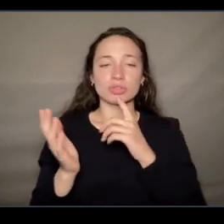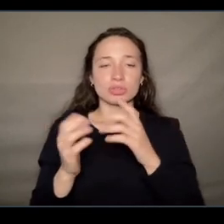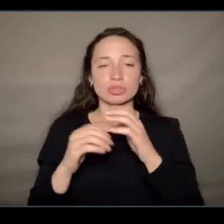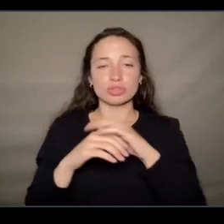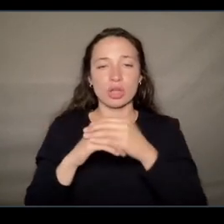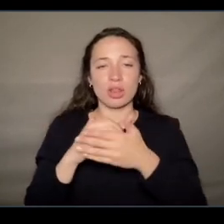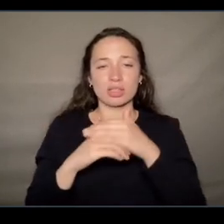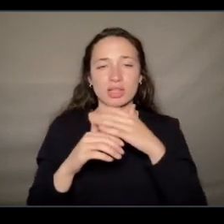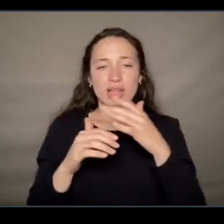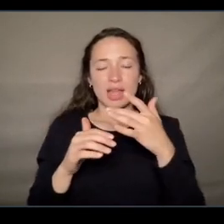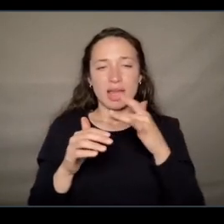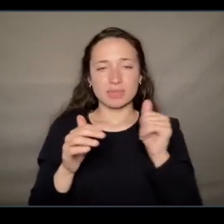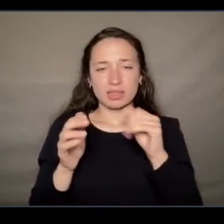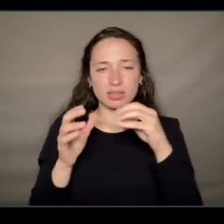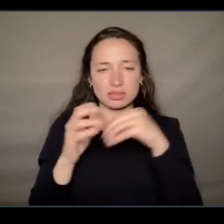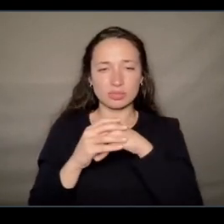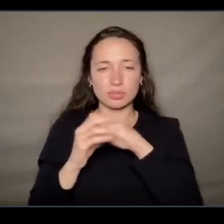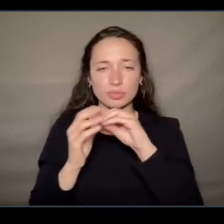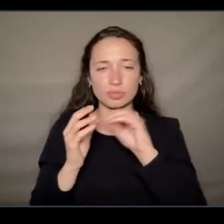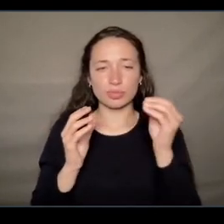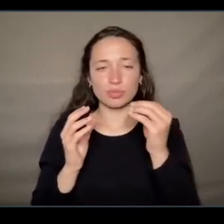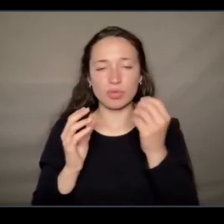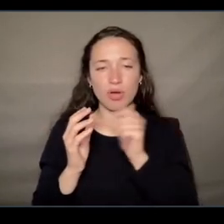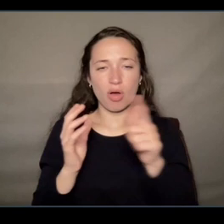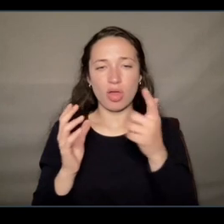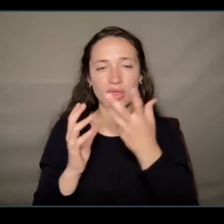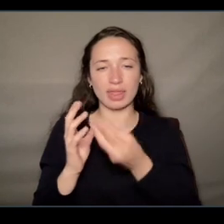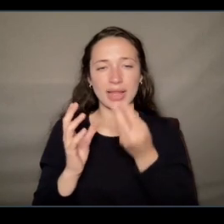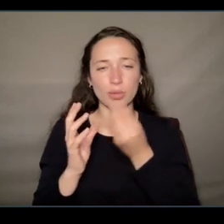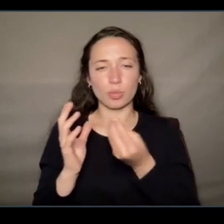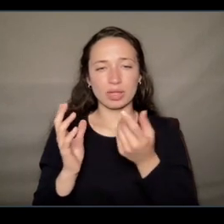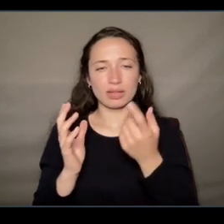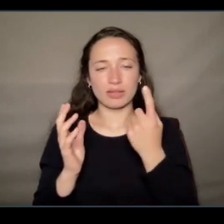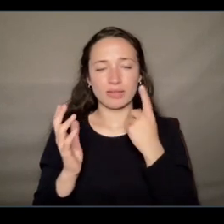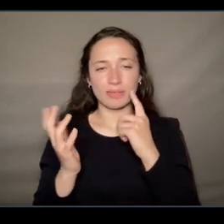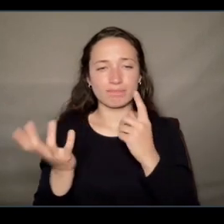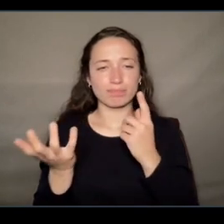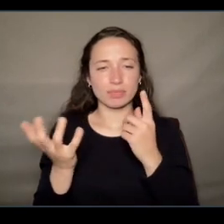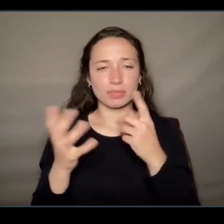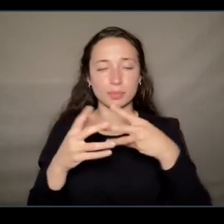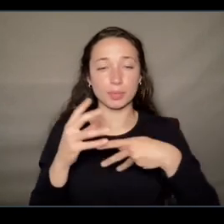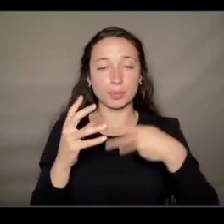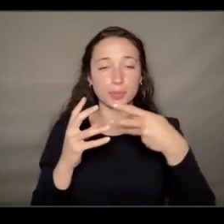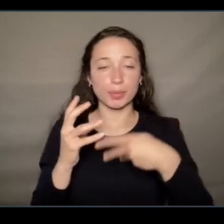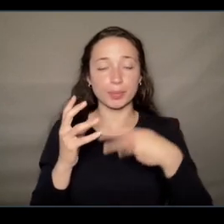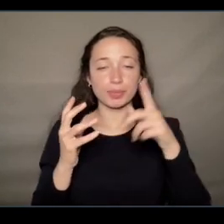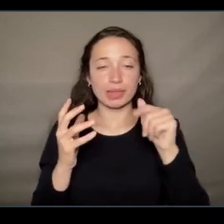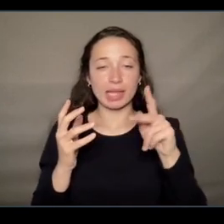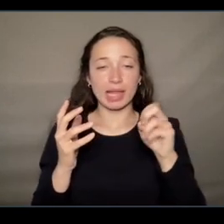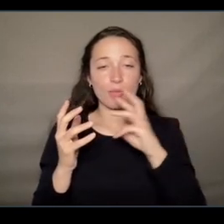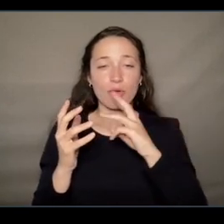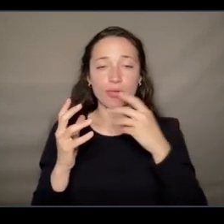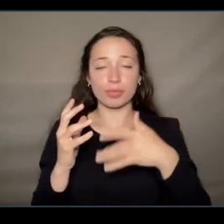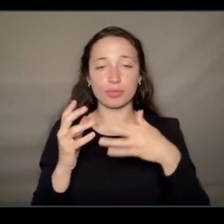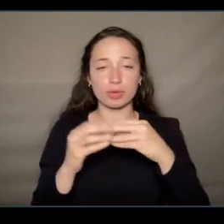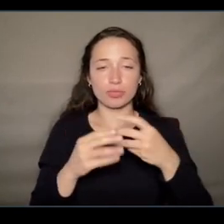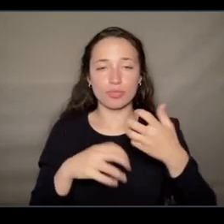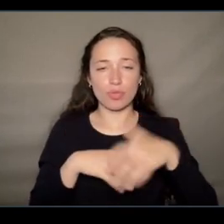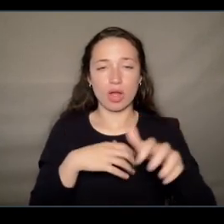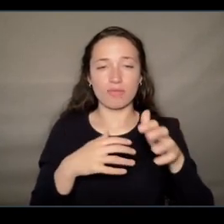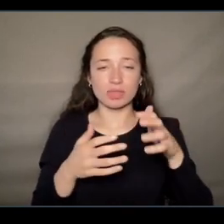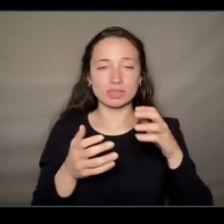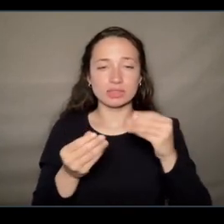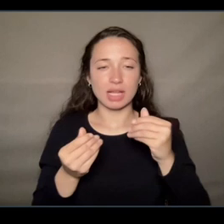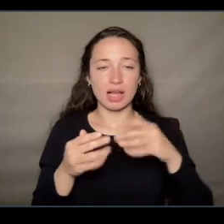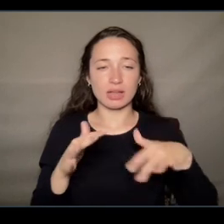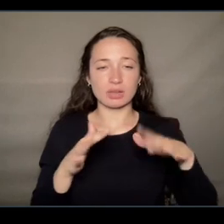its swimmer, all liquid for a season, until dripping lake water on rough sand, we